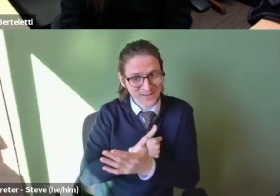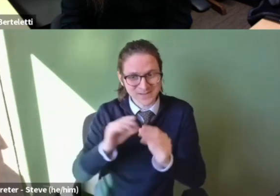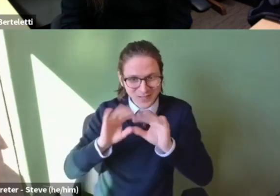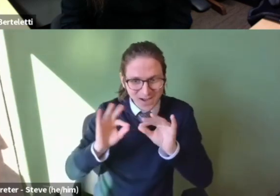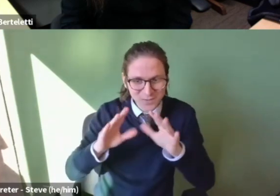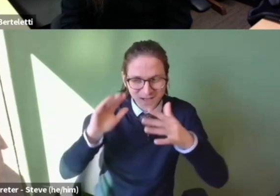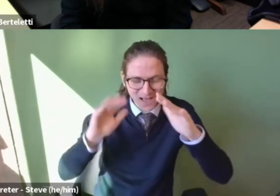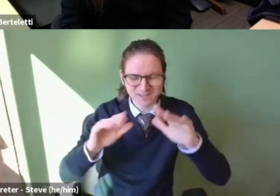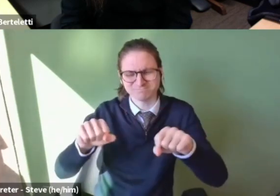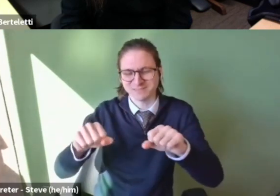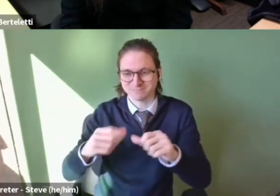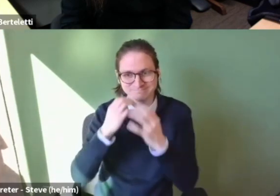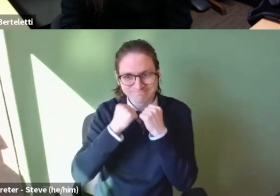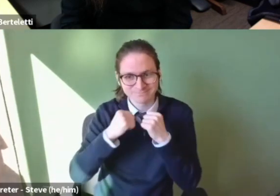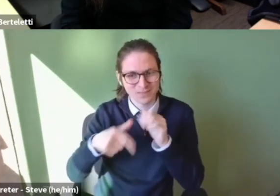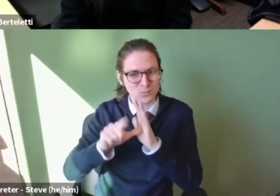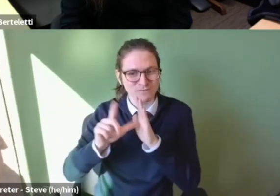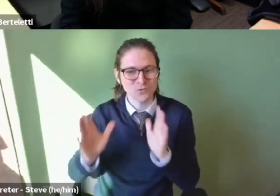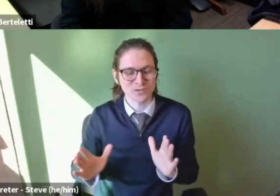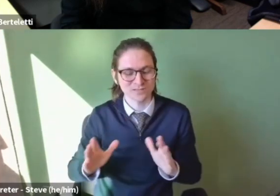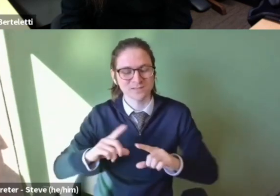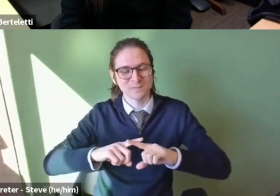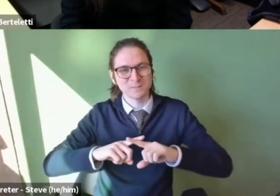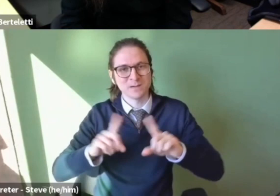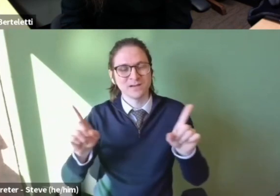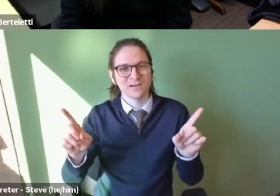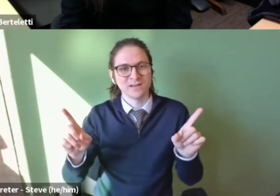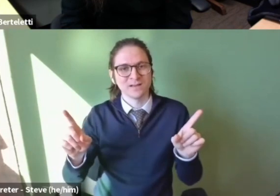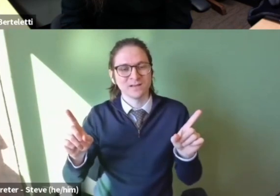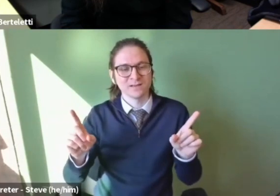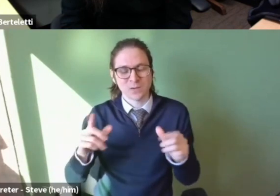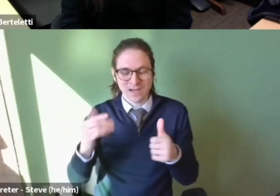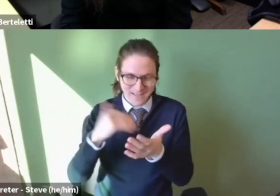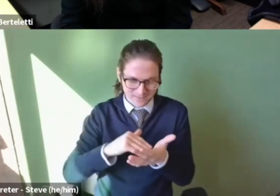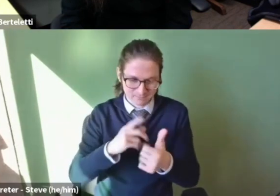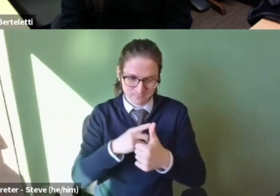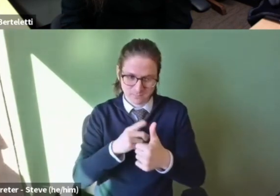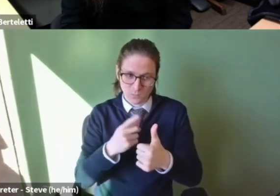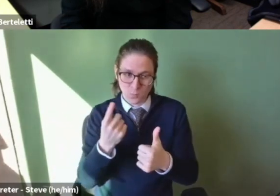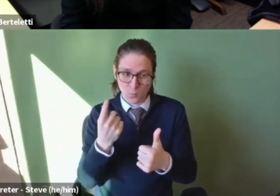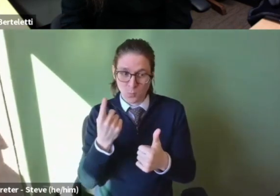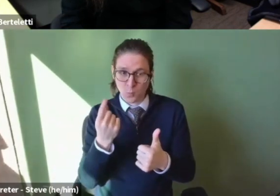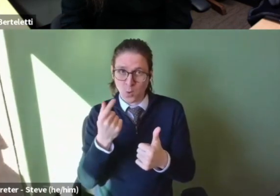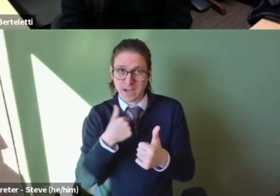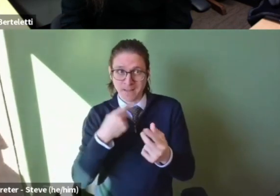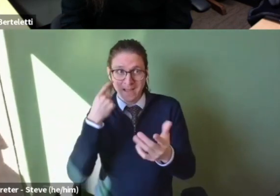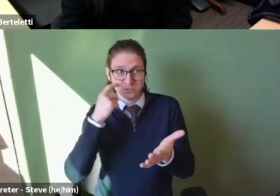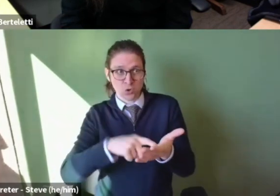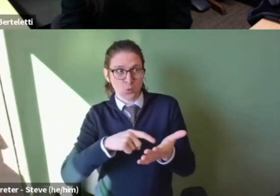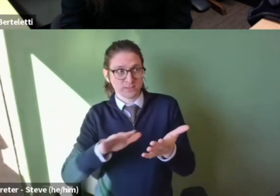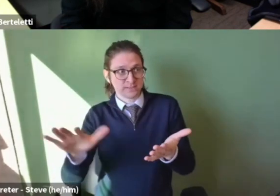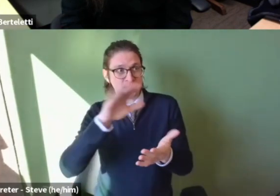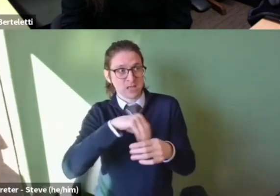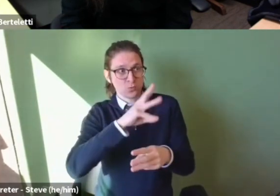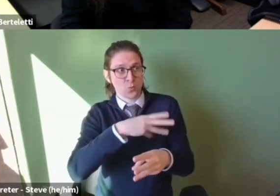you really want to go at what is it I want to, what have I been noticing in the world that I want to